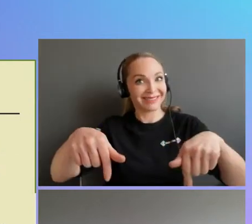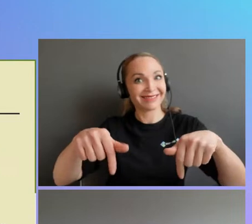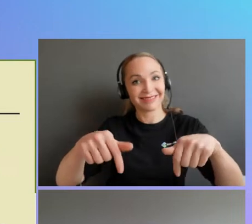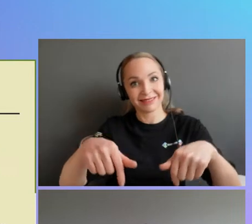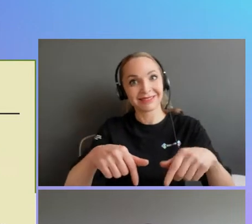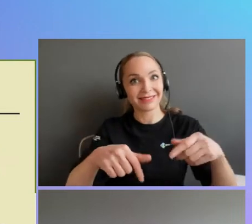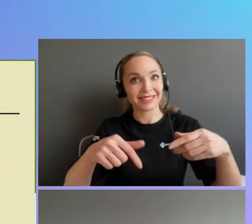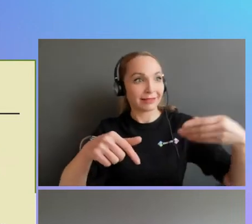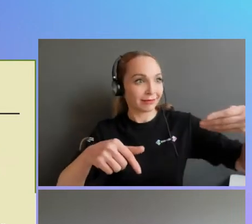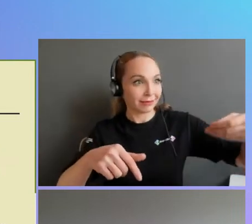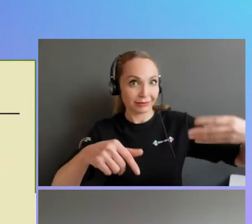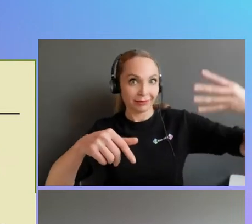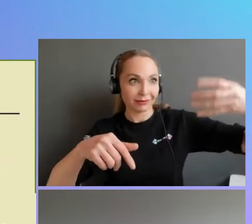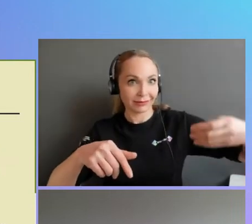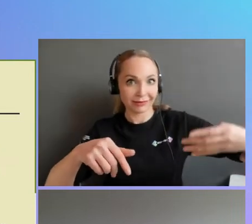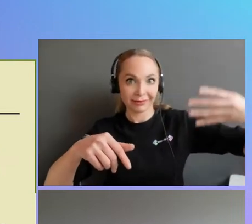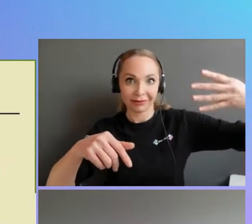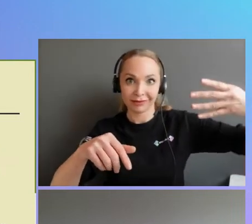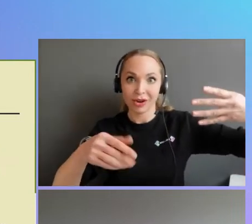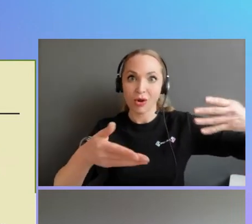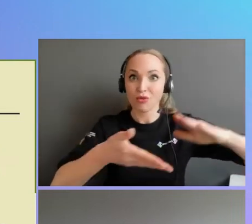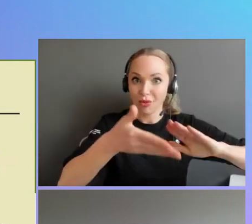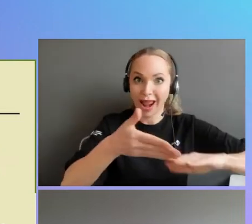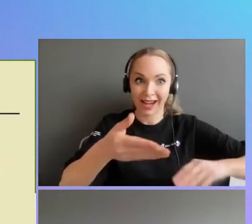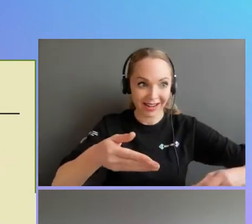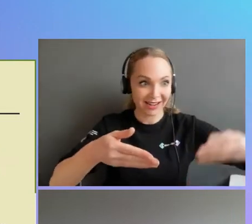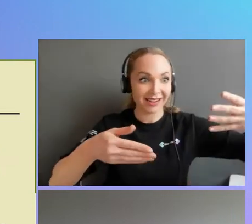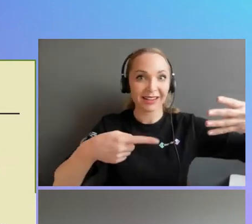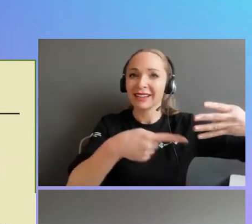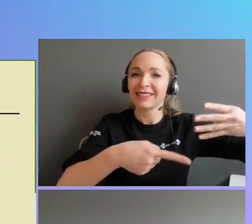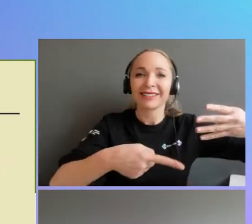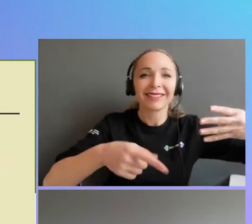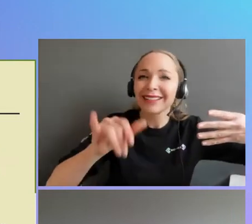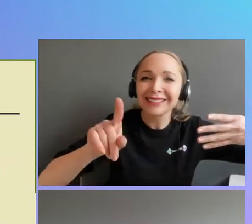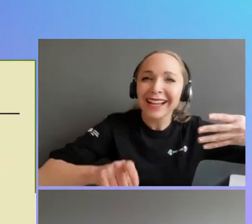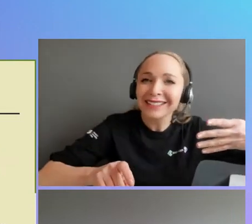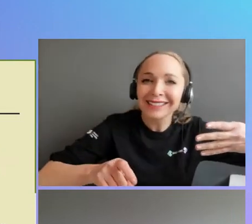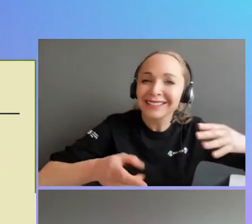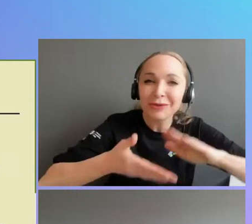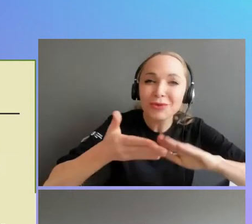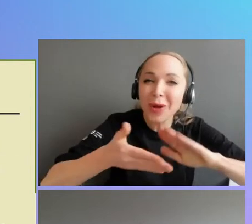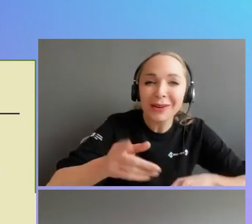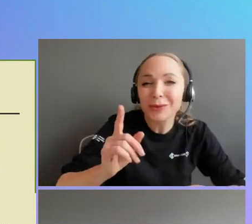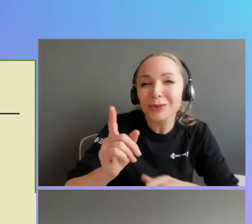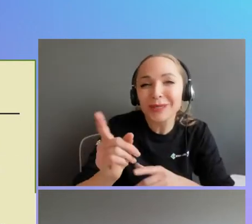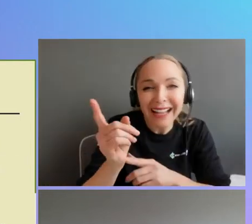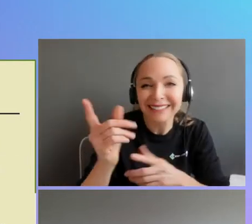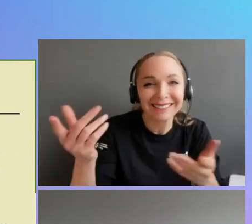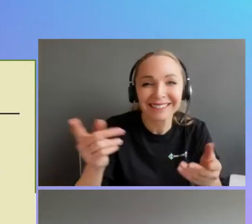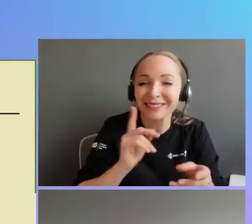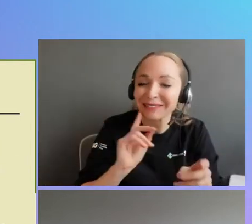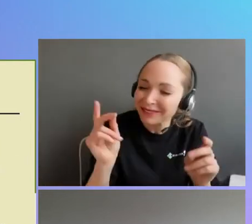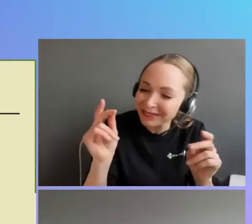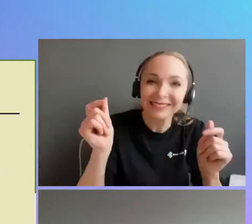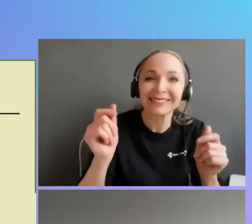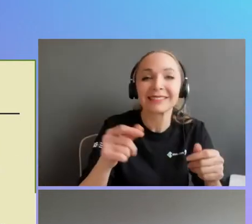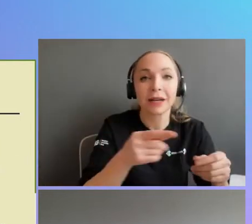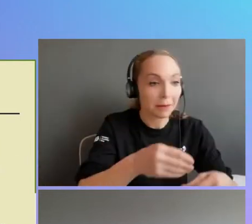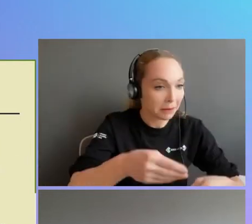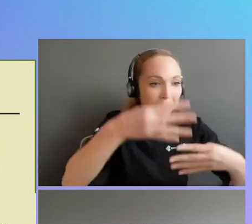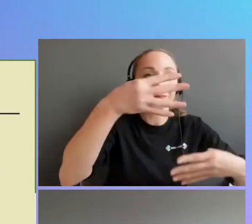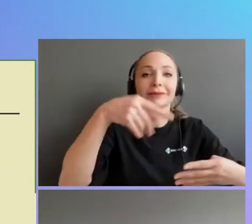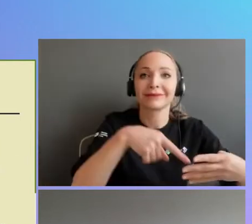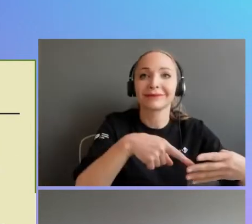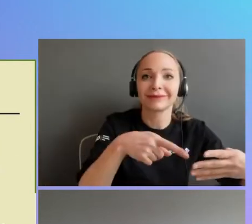a component reruns the test in a second, and you can immediately verify that the